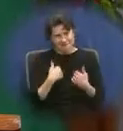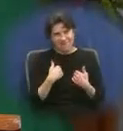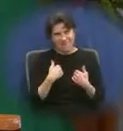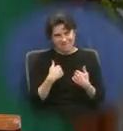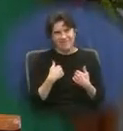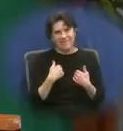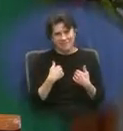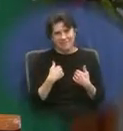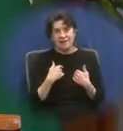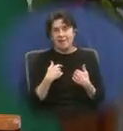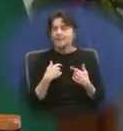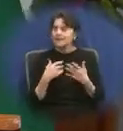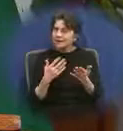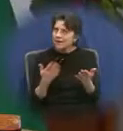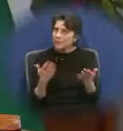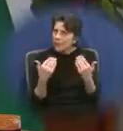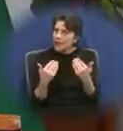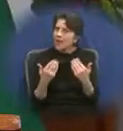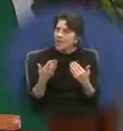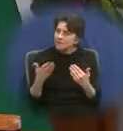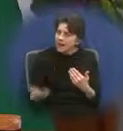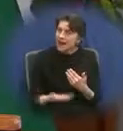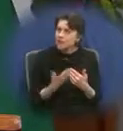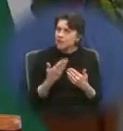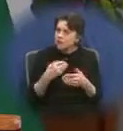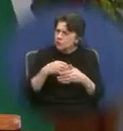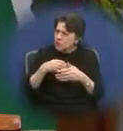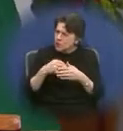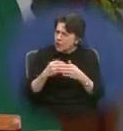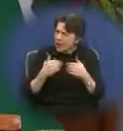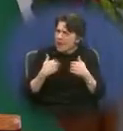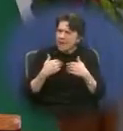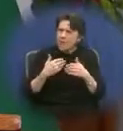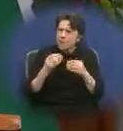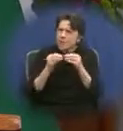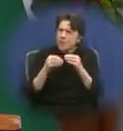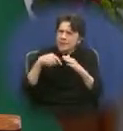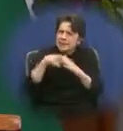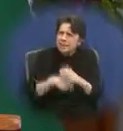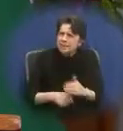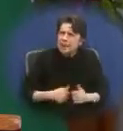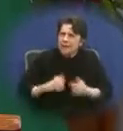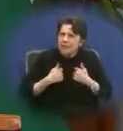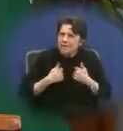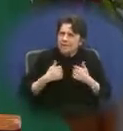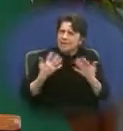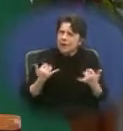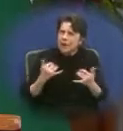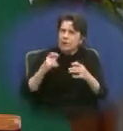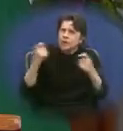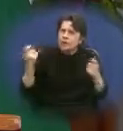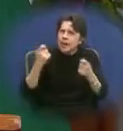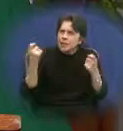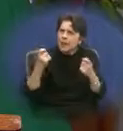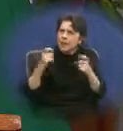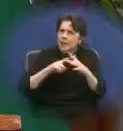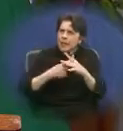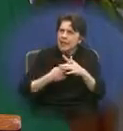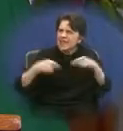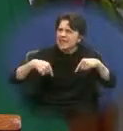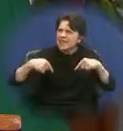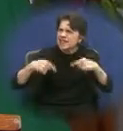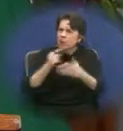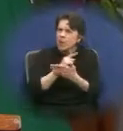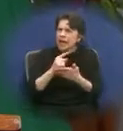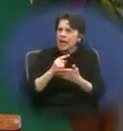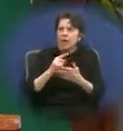invited to grow more deeply into in our everyday lives. And as we celebrate the beginnings of this Catholic Schools Weeks, we think of